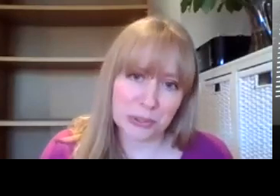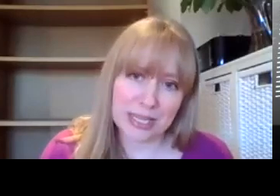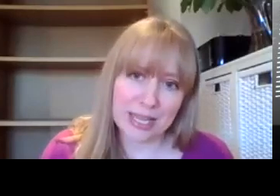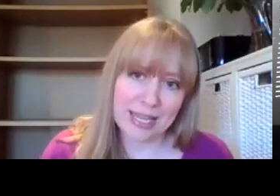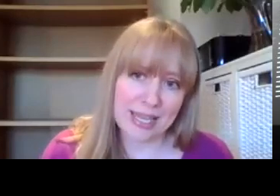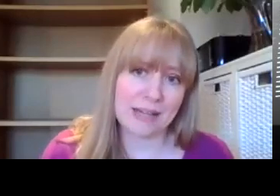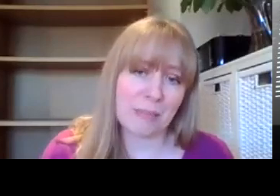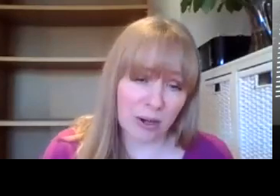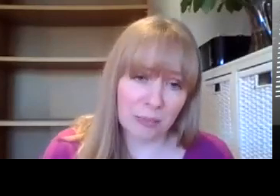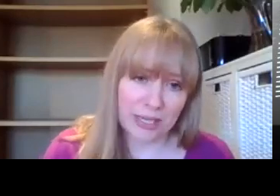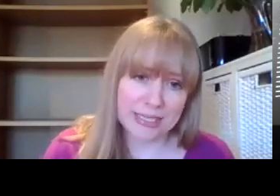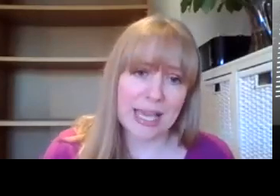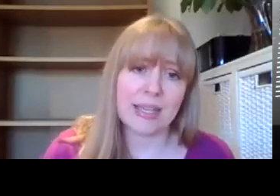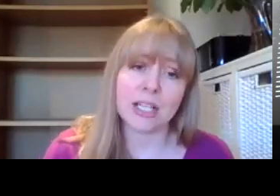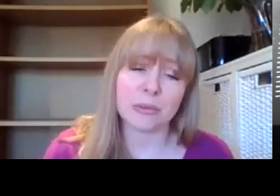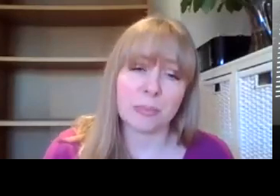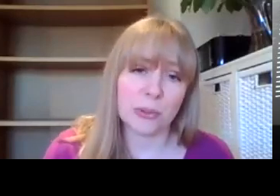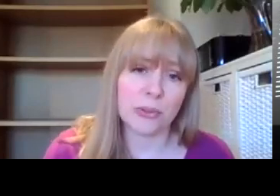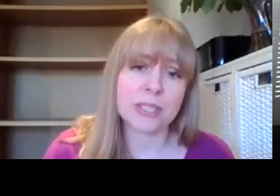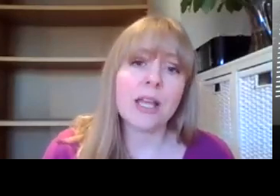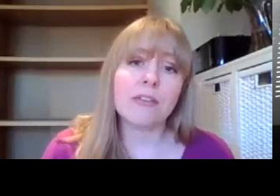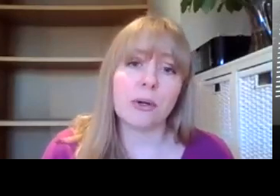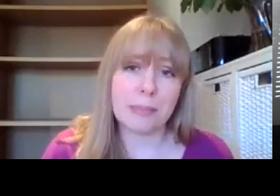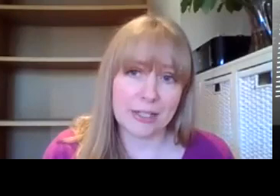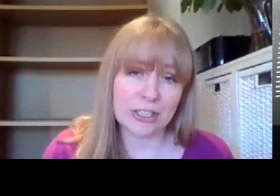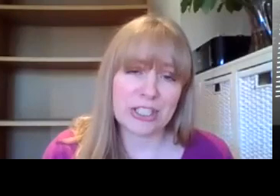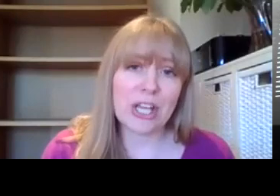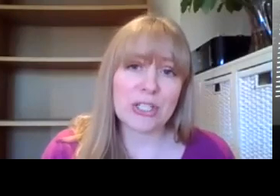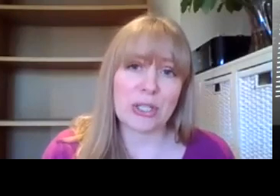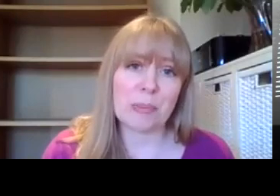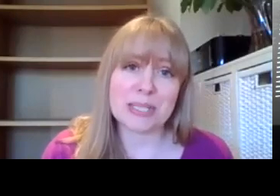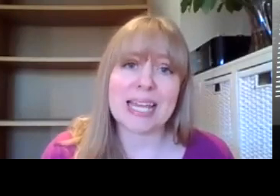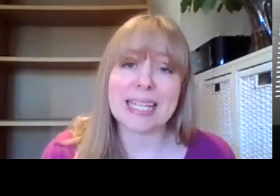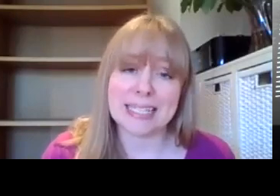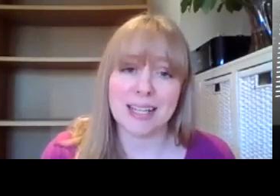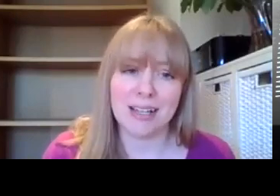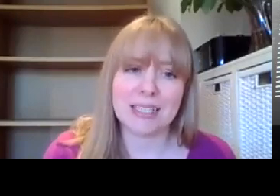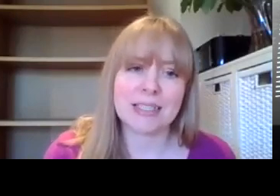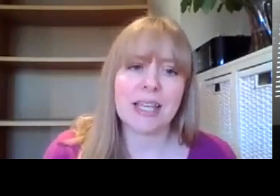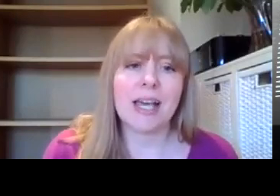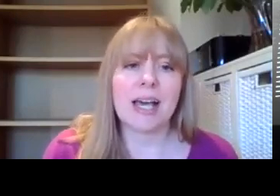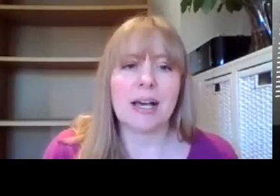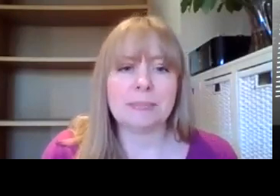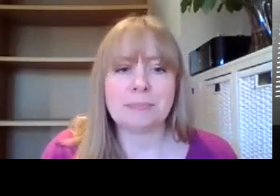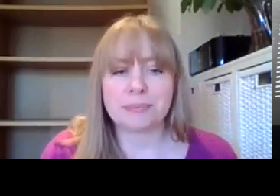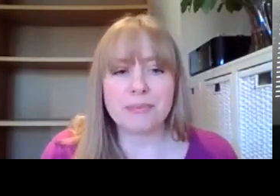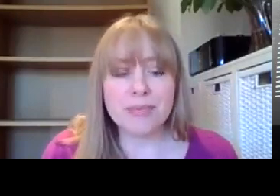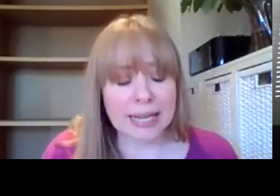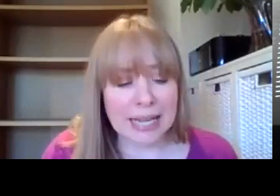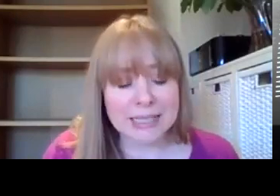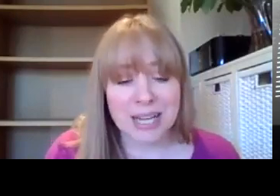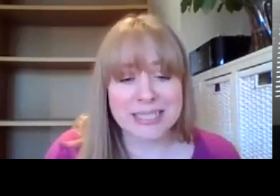the recording in PowerPoint, and then I shall pause for Miloš to present his slides.